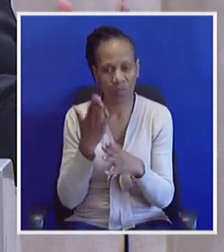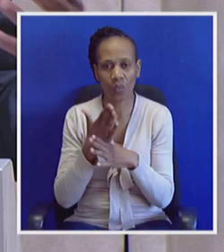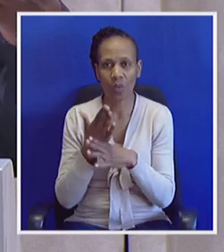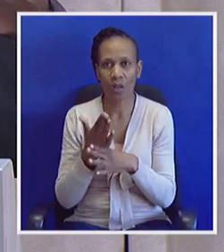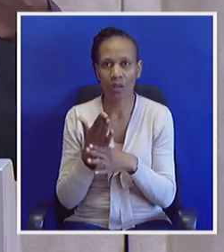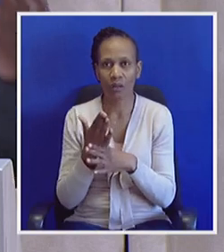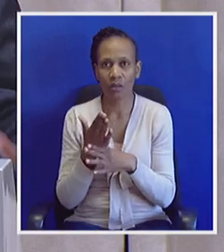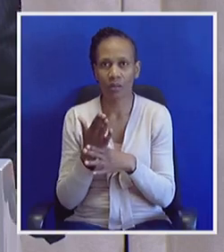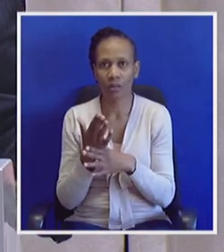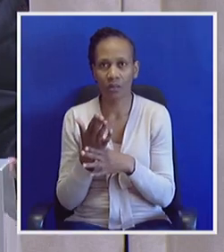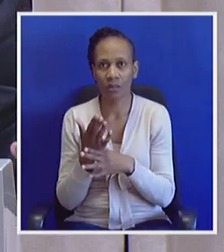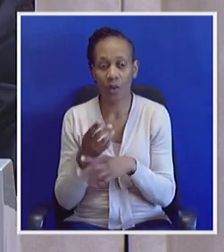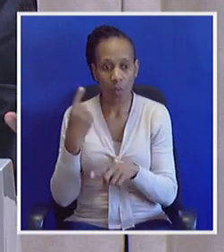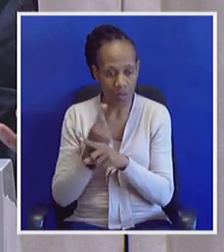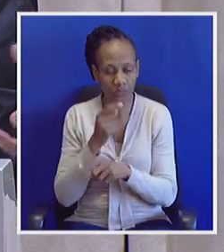by